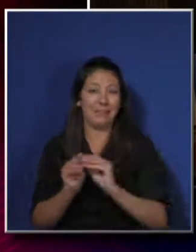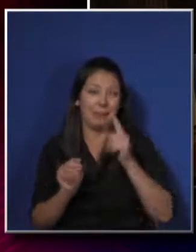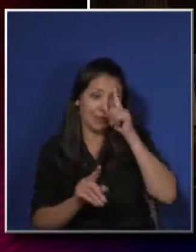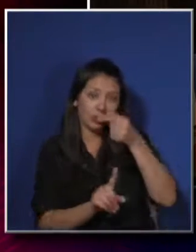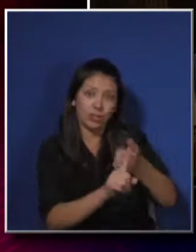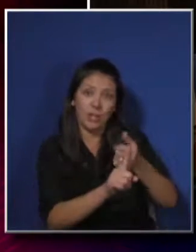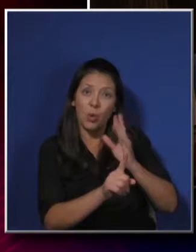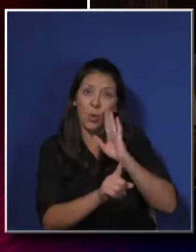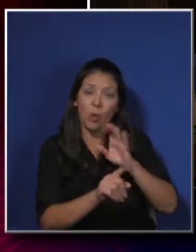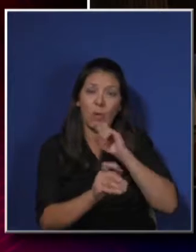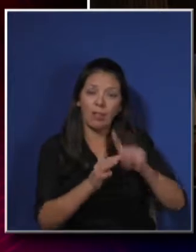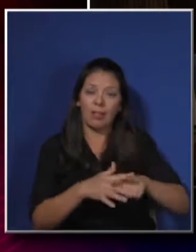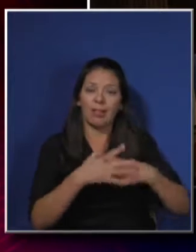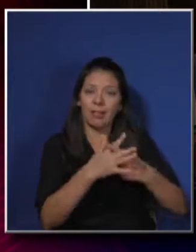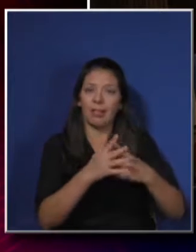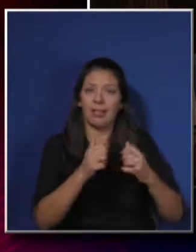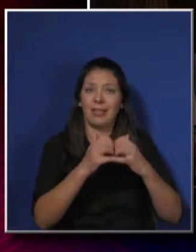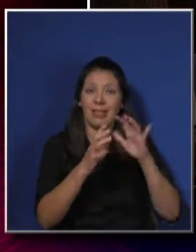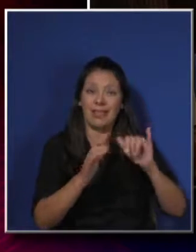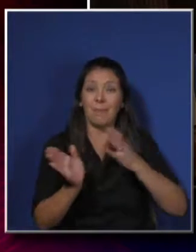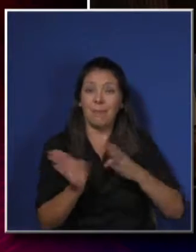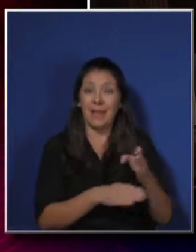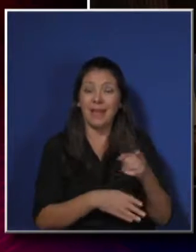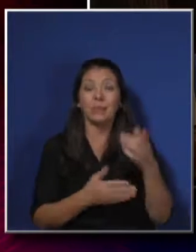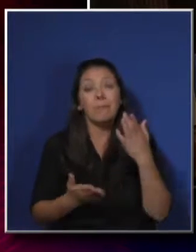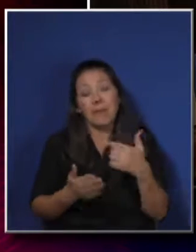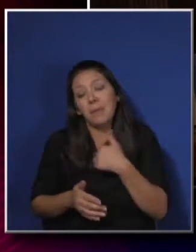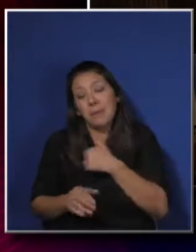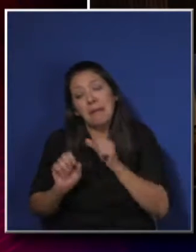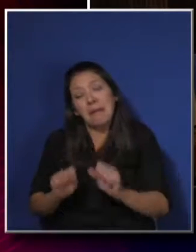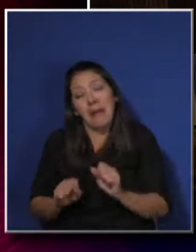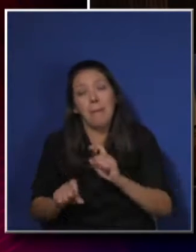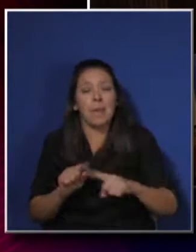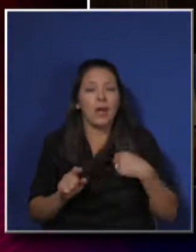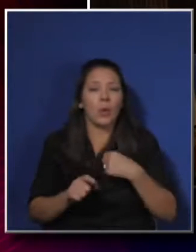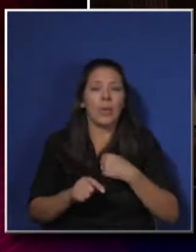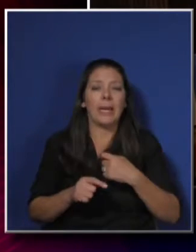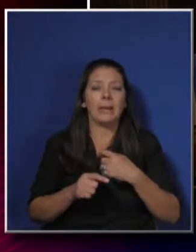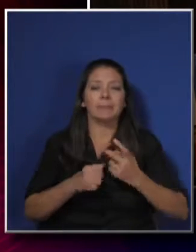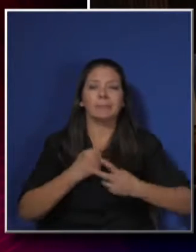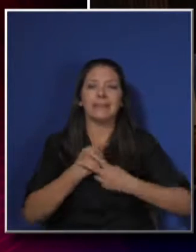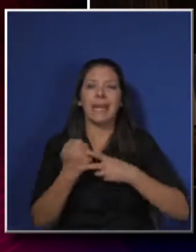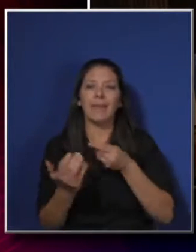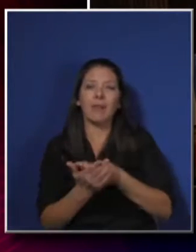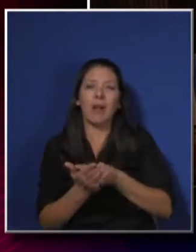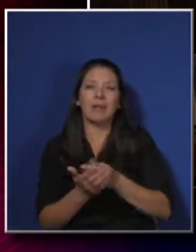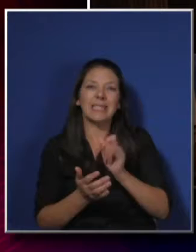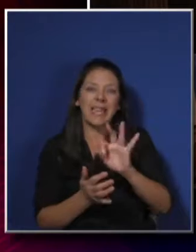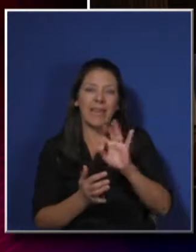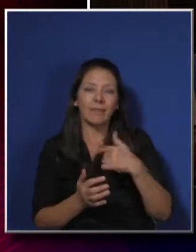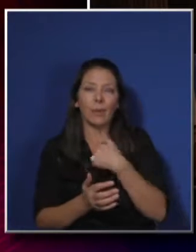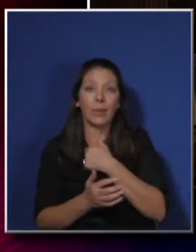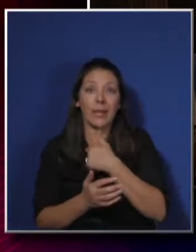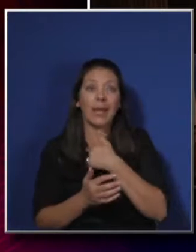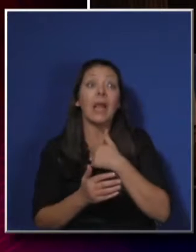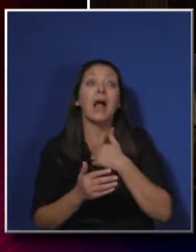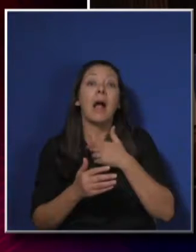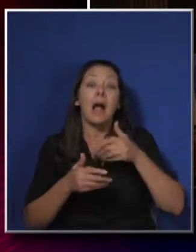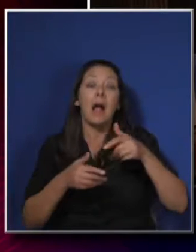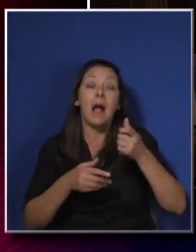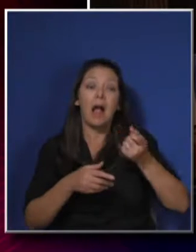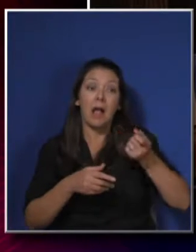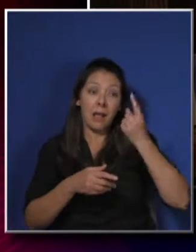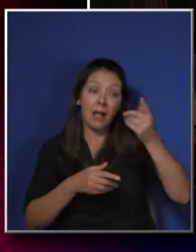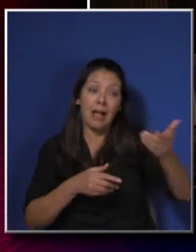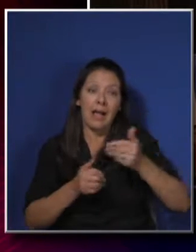plan, then maybe we could do that, but we can contain costs by making it on a limited engagement